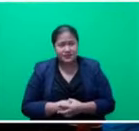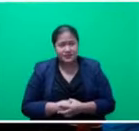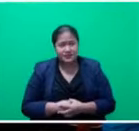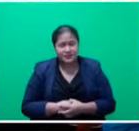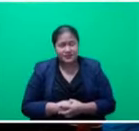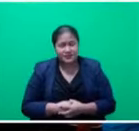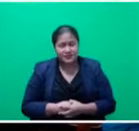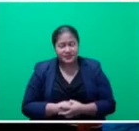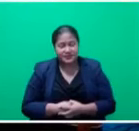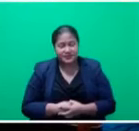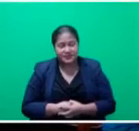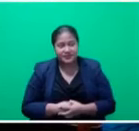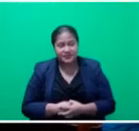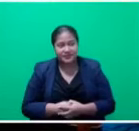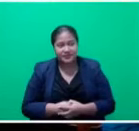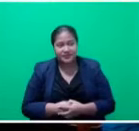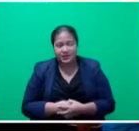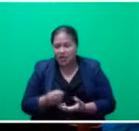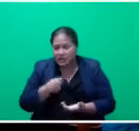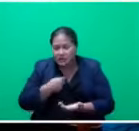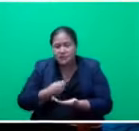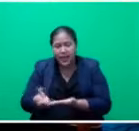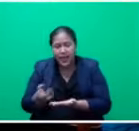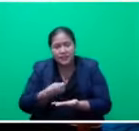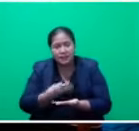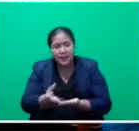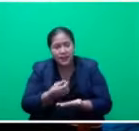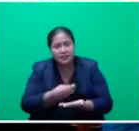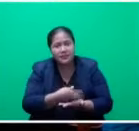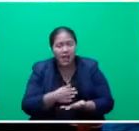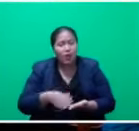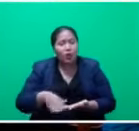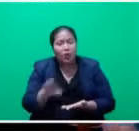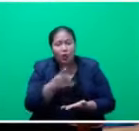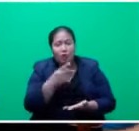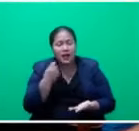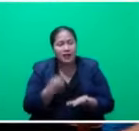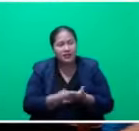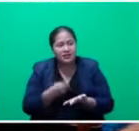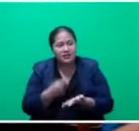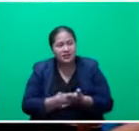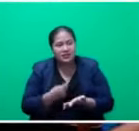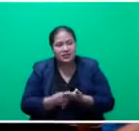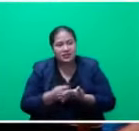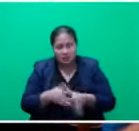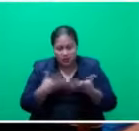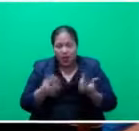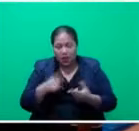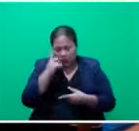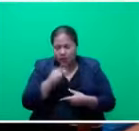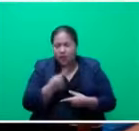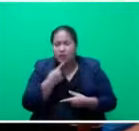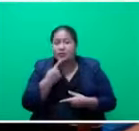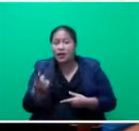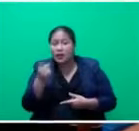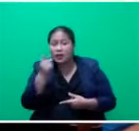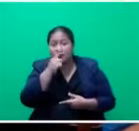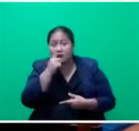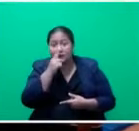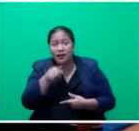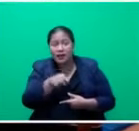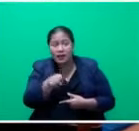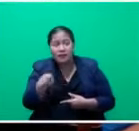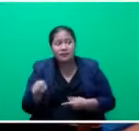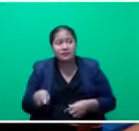They have spent all the money, and all, Mr. Speaker, they can tell the people of Fiji now, take out